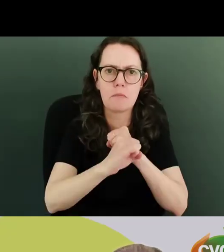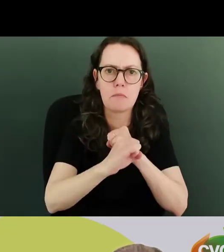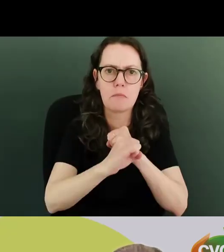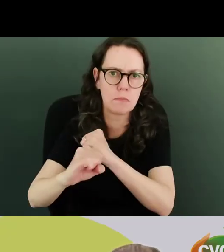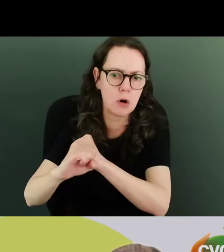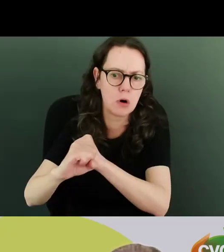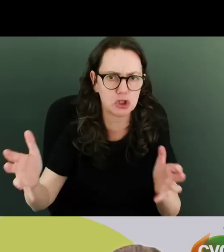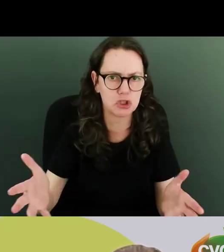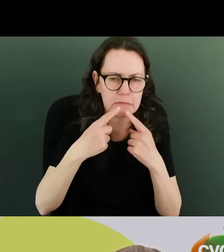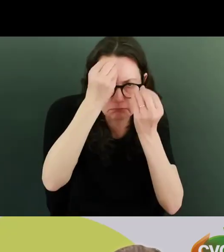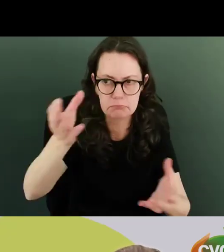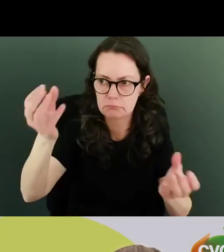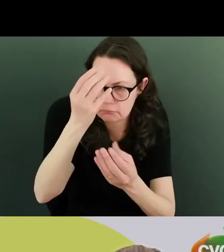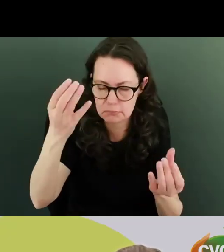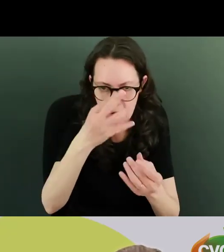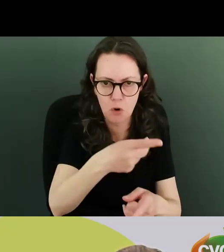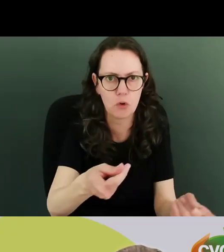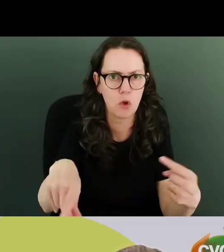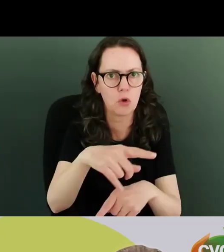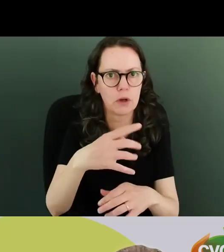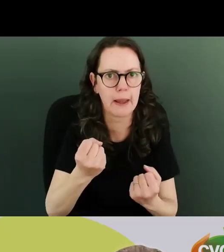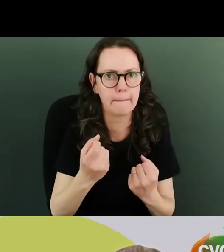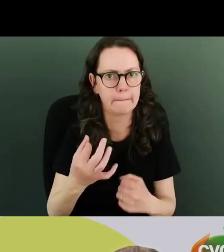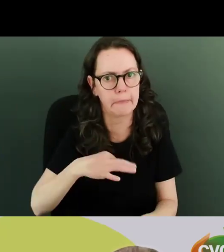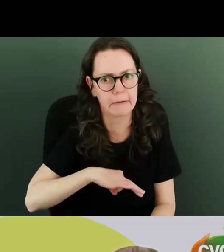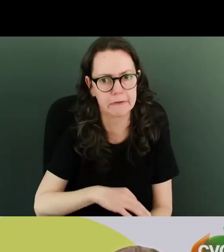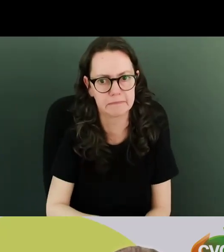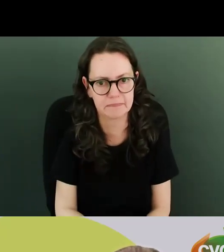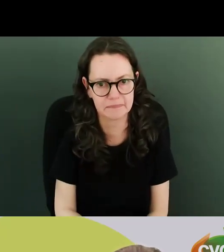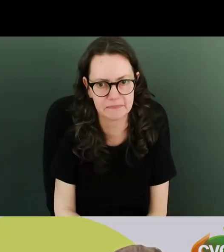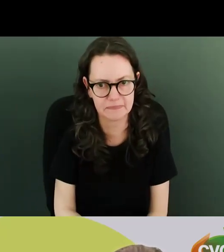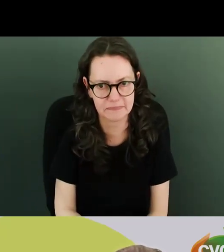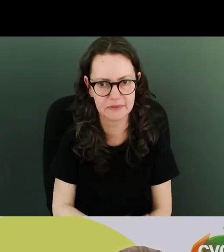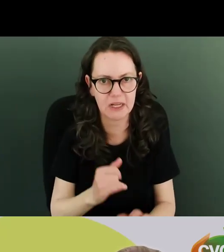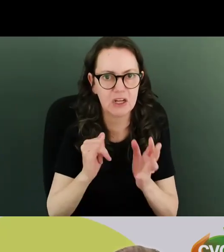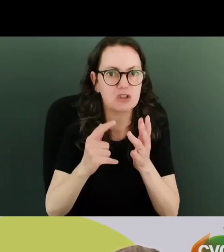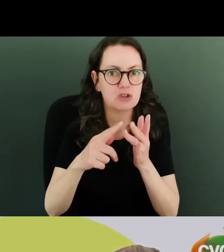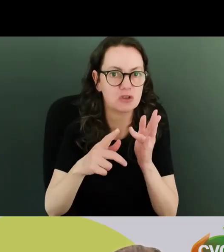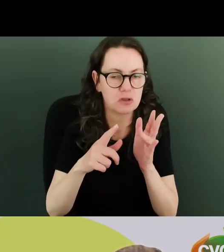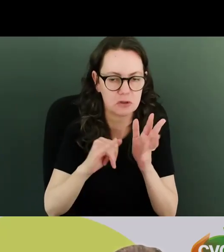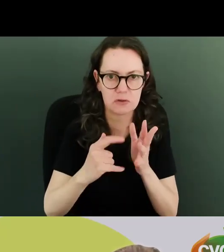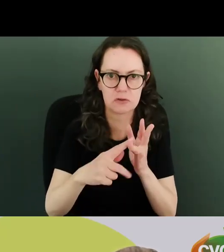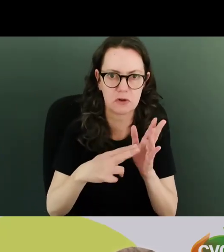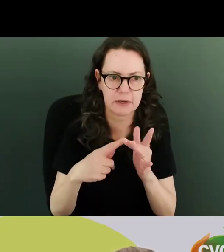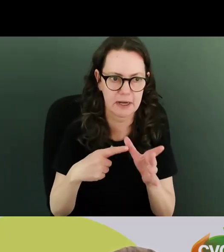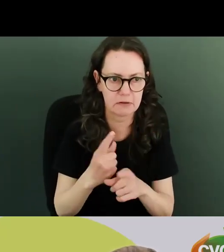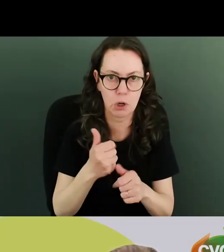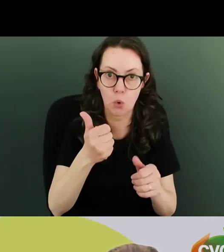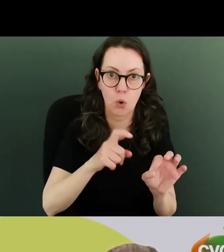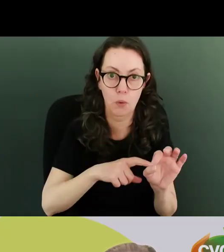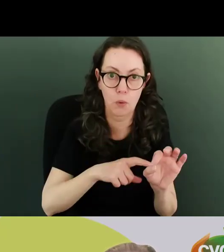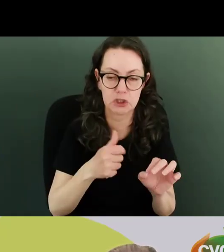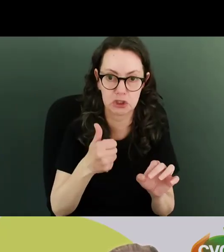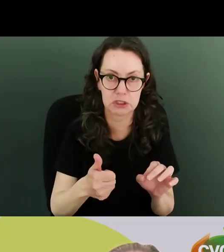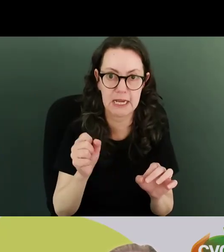disseminating these resources to those who will benefit most? Sonia speaking. Great question, and